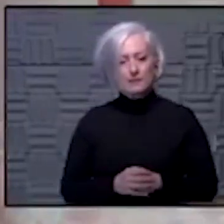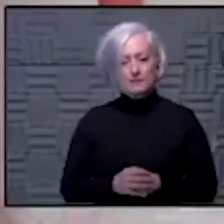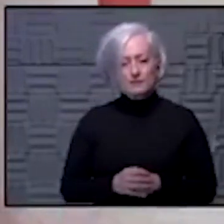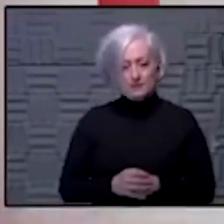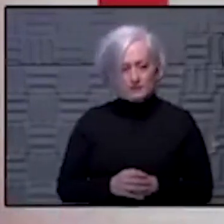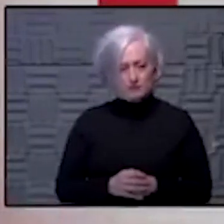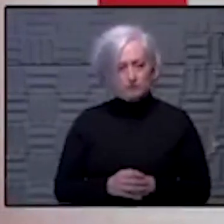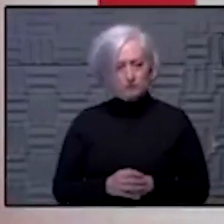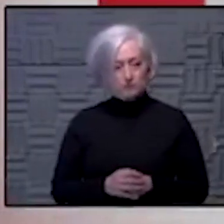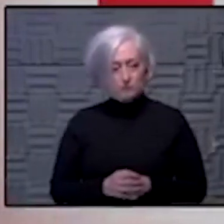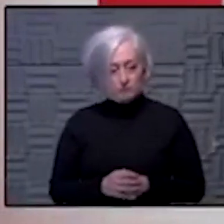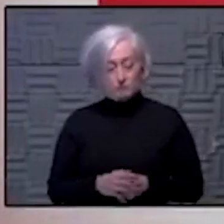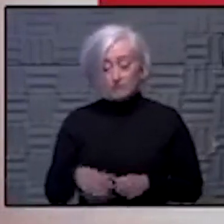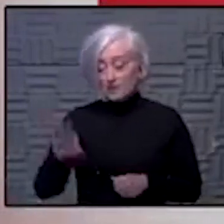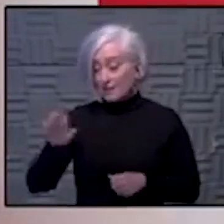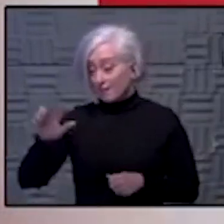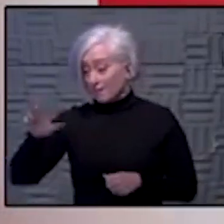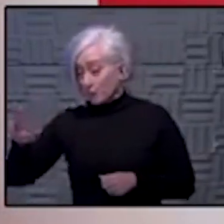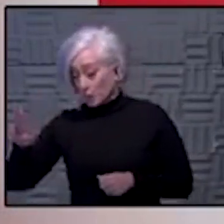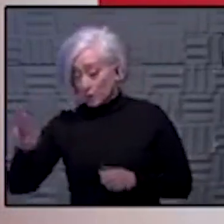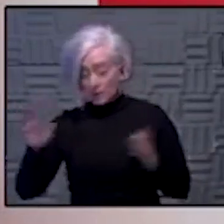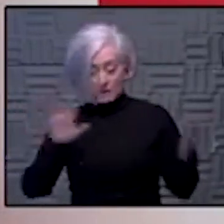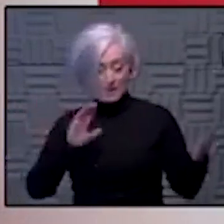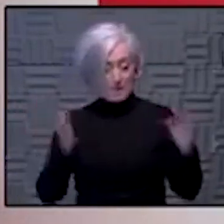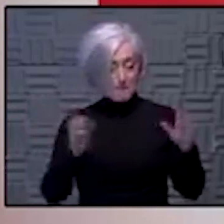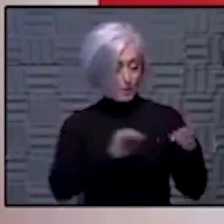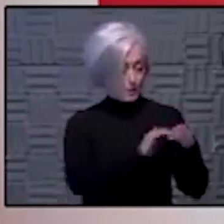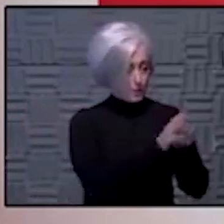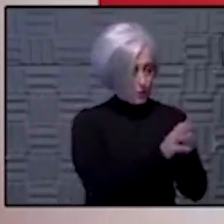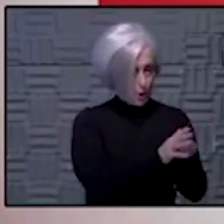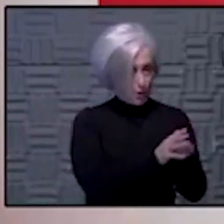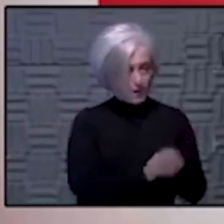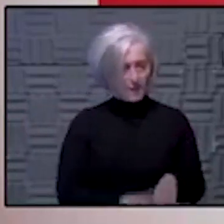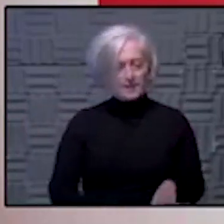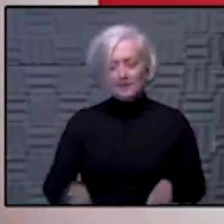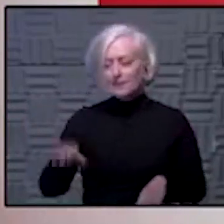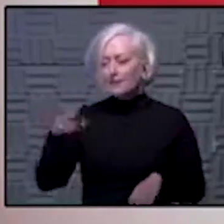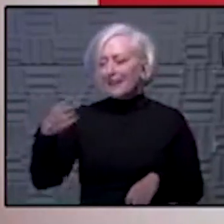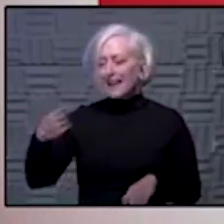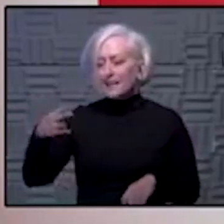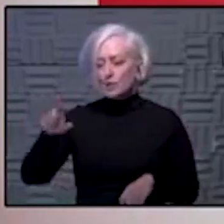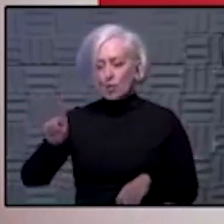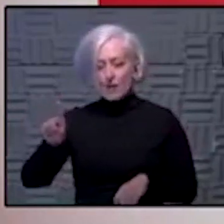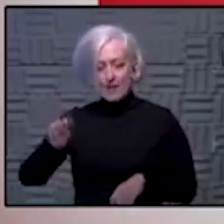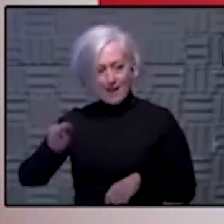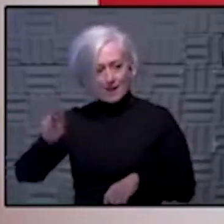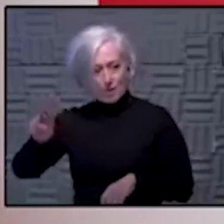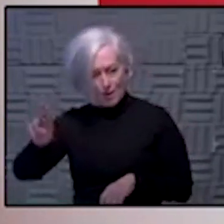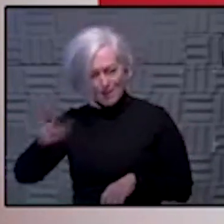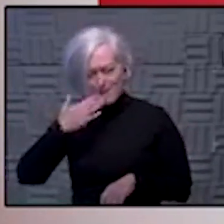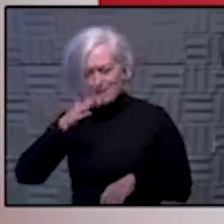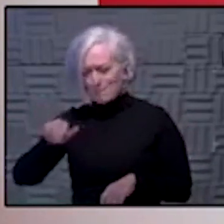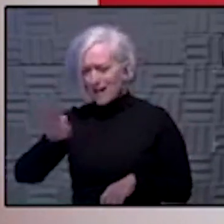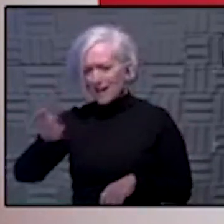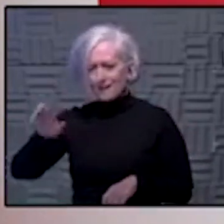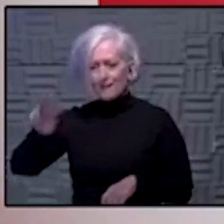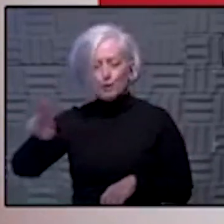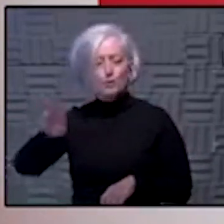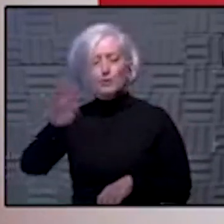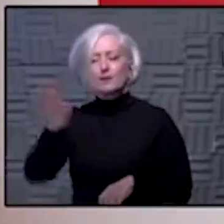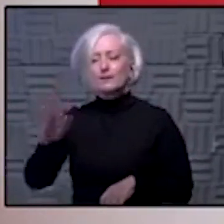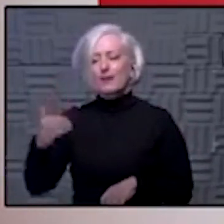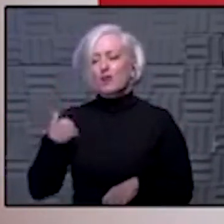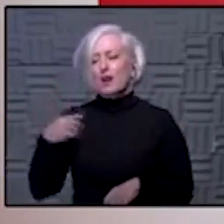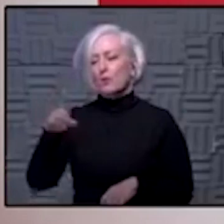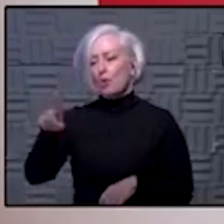How is this different from a bad flu season? The H1N1 flu season, right? A bad flu season requiring a lot of hospitalization never had 125